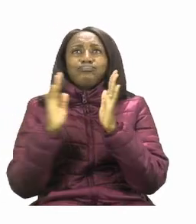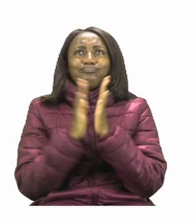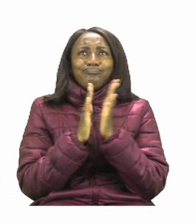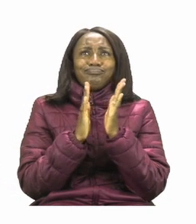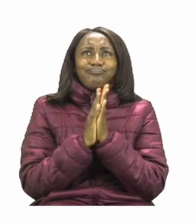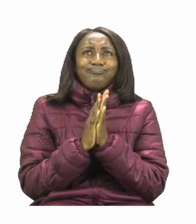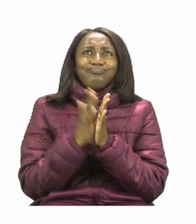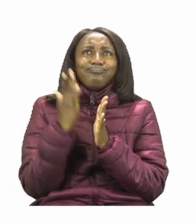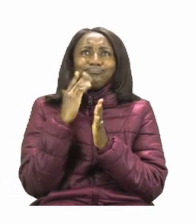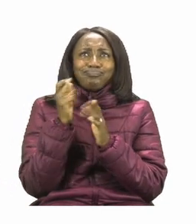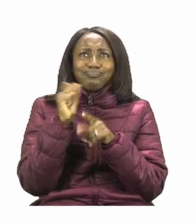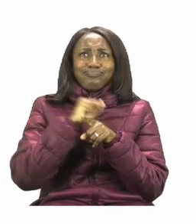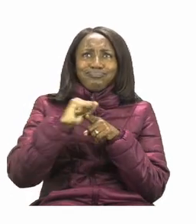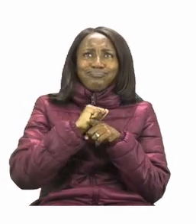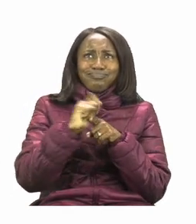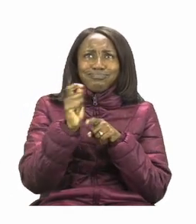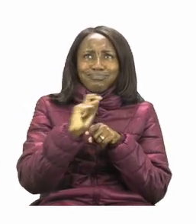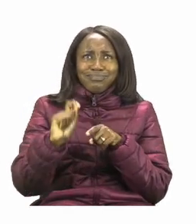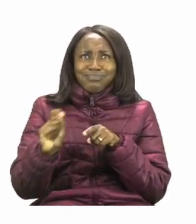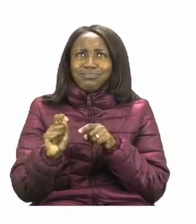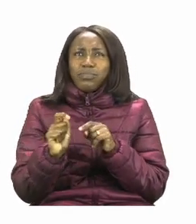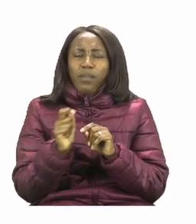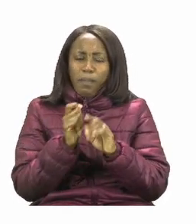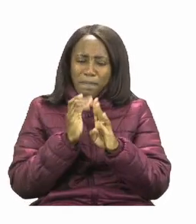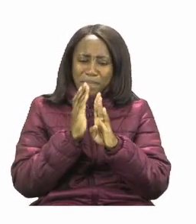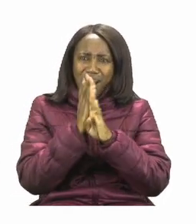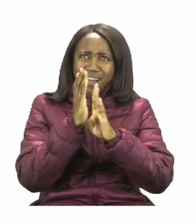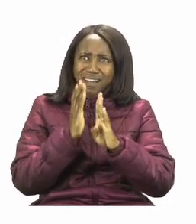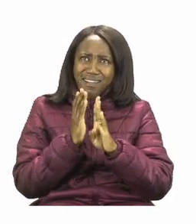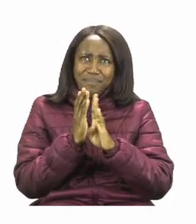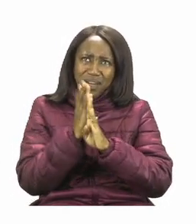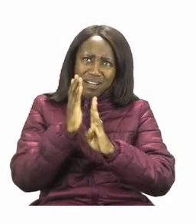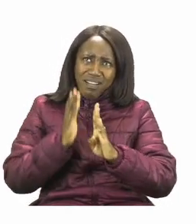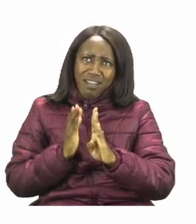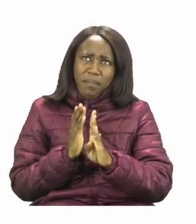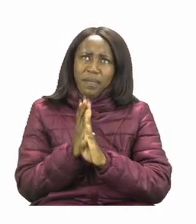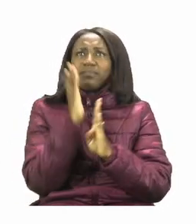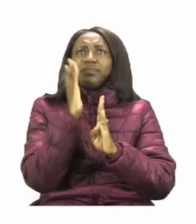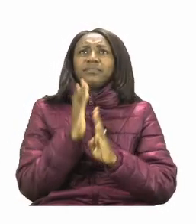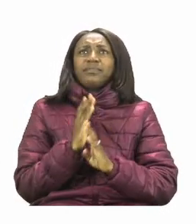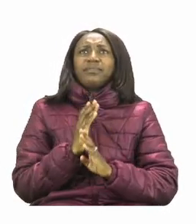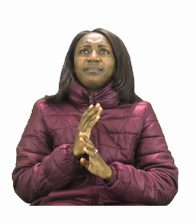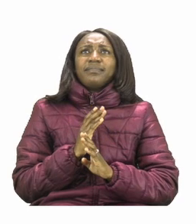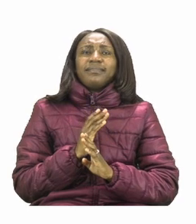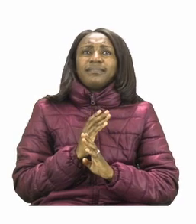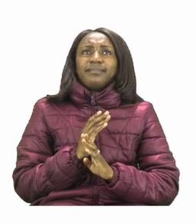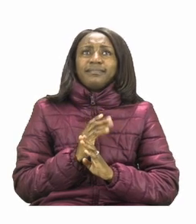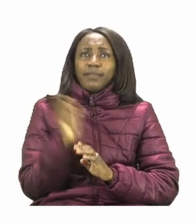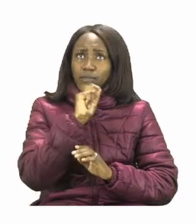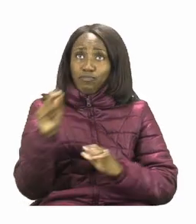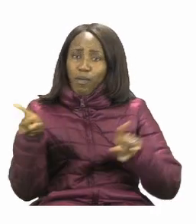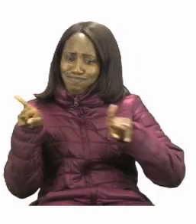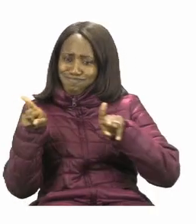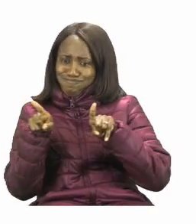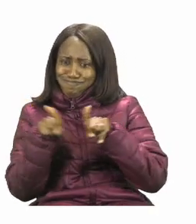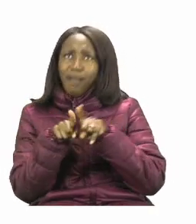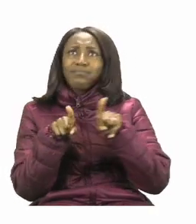tracing, you are following all the trace dots, and when you write, that all your letters are the same